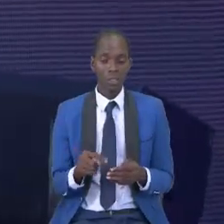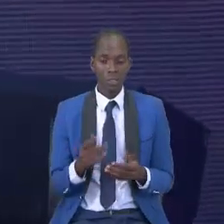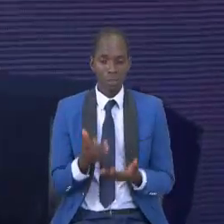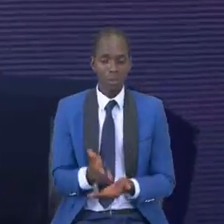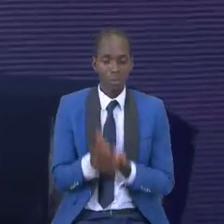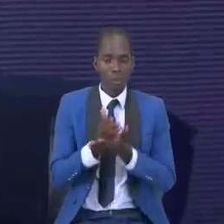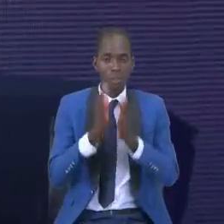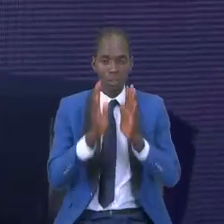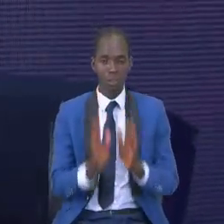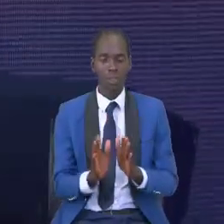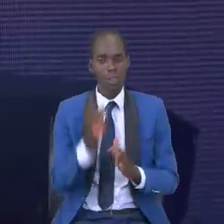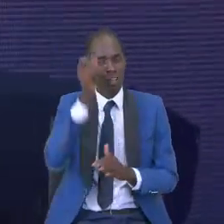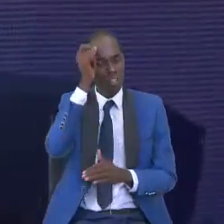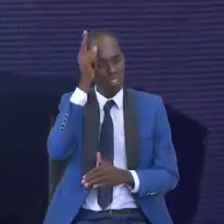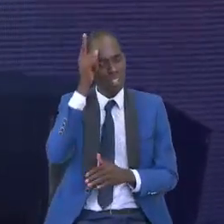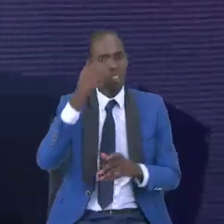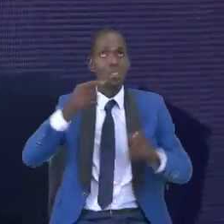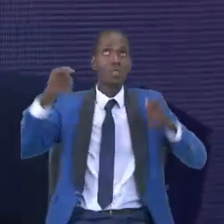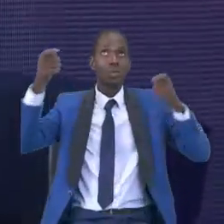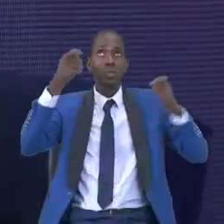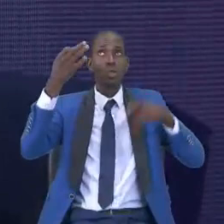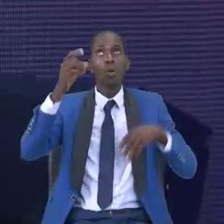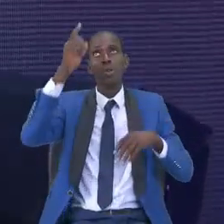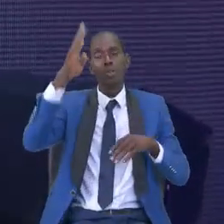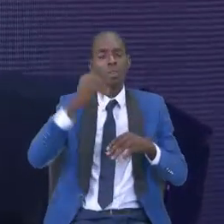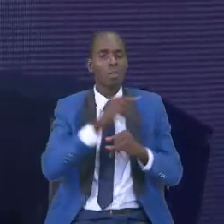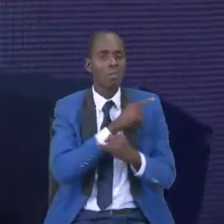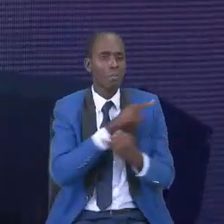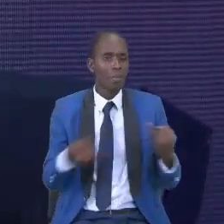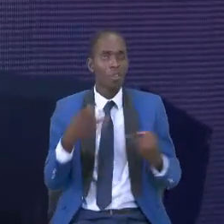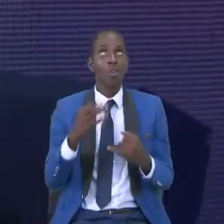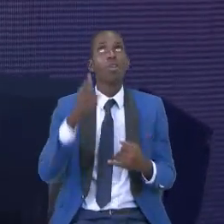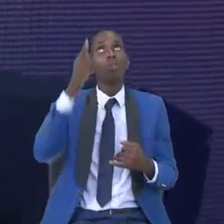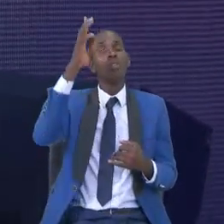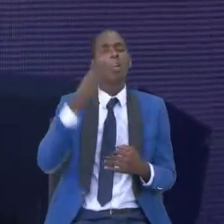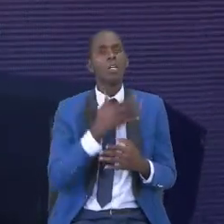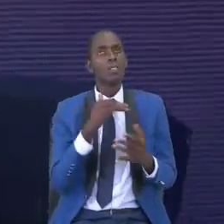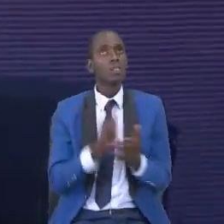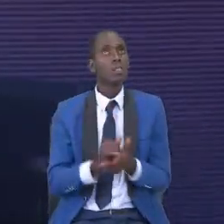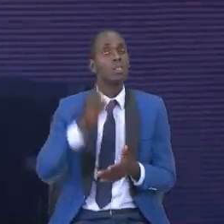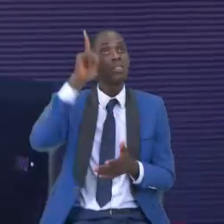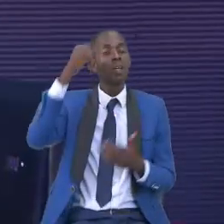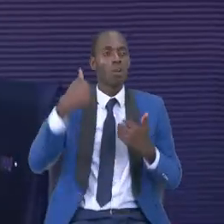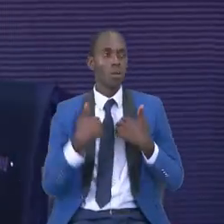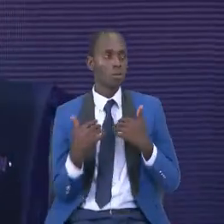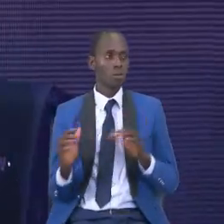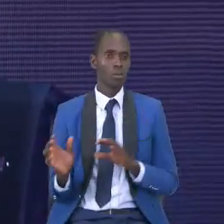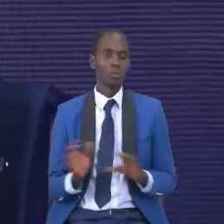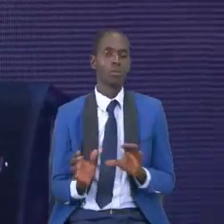the finality of God, and he said, thou hast done as it pleased thee. Those